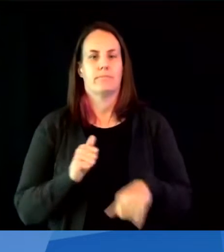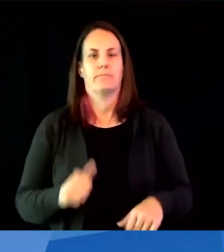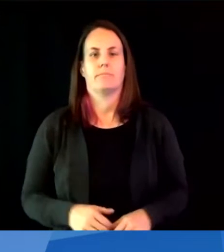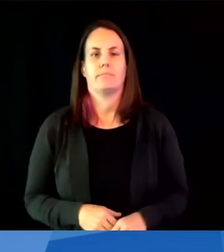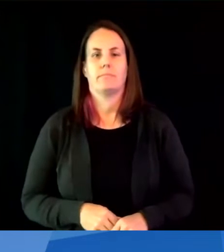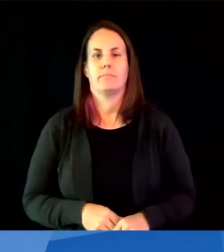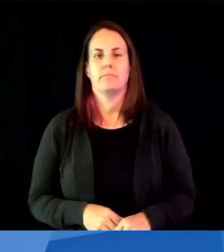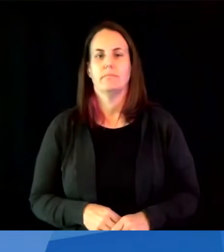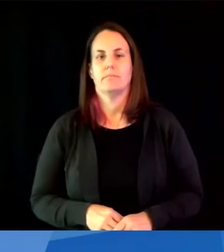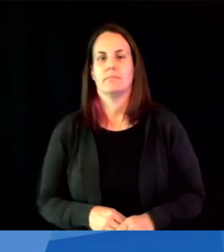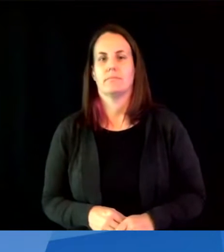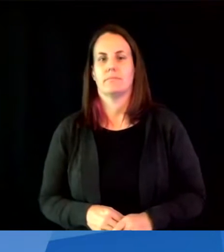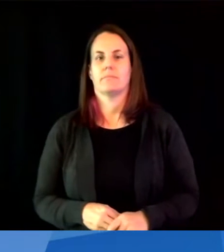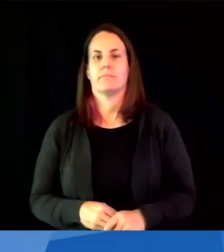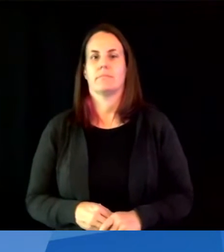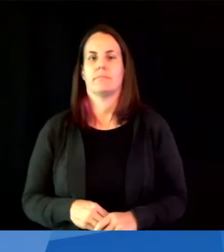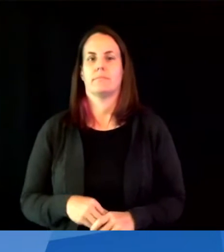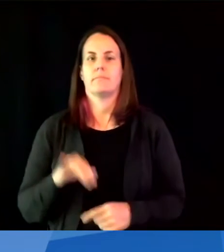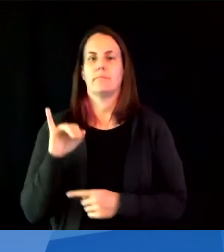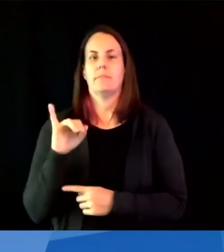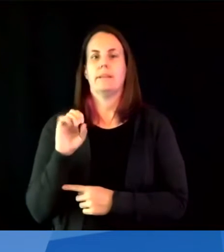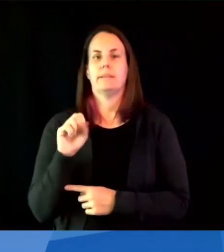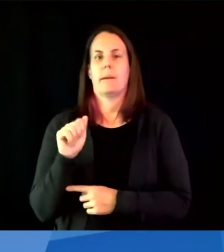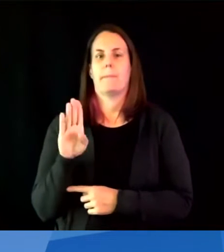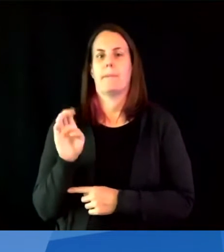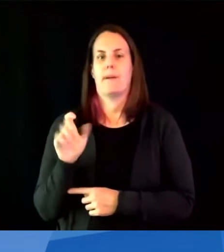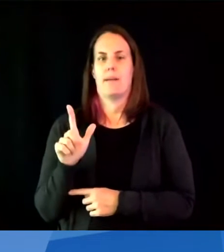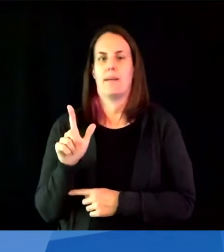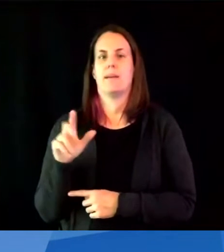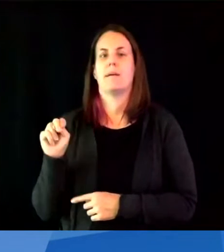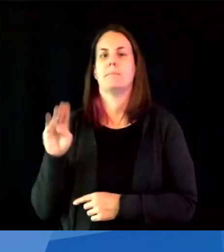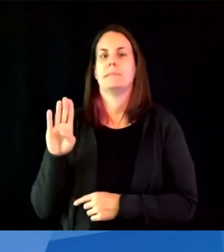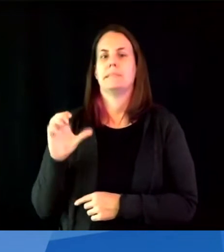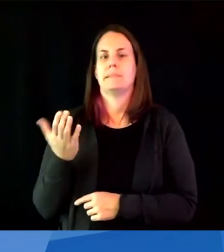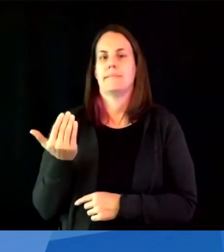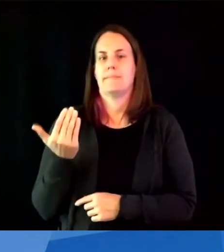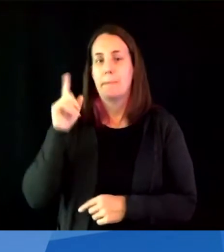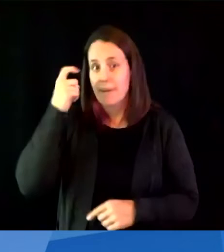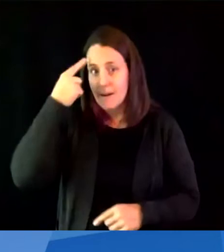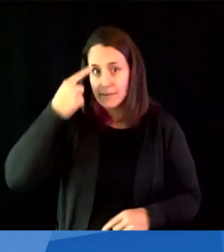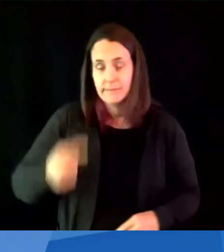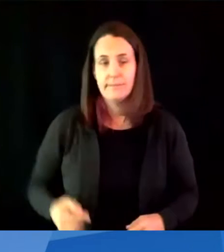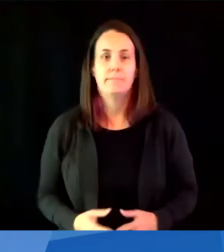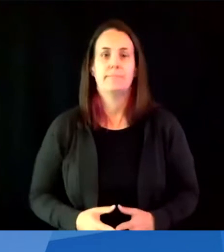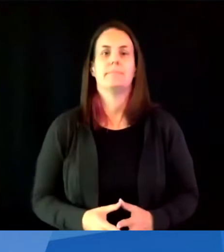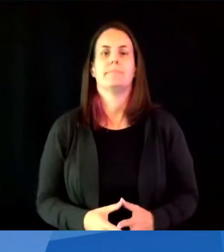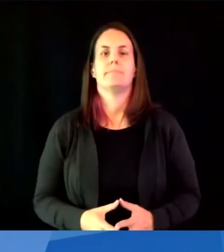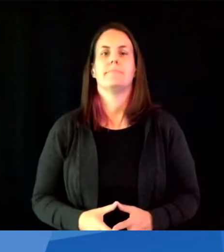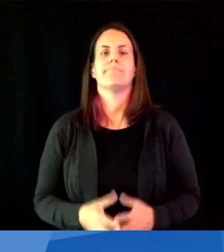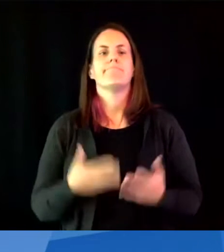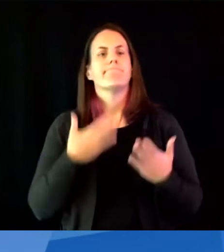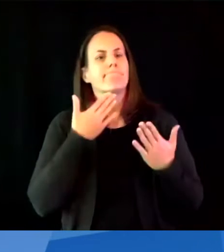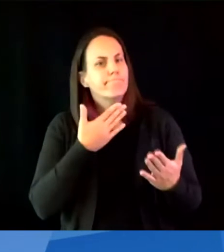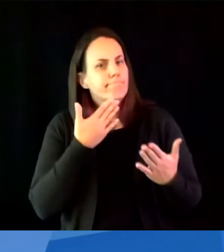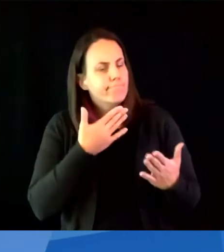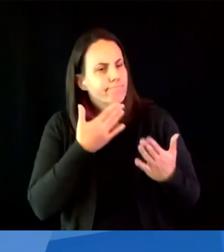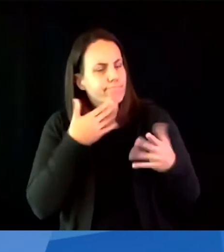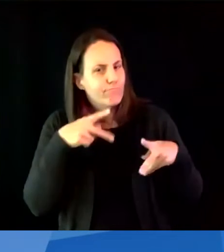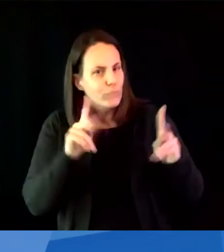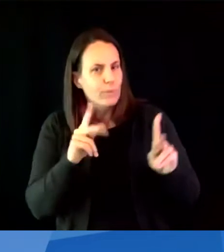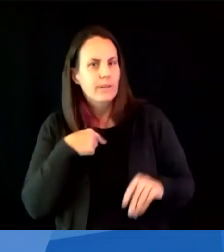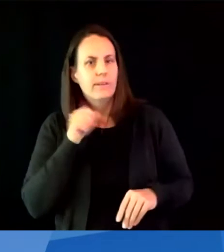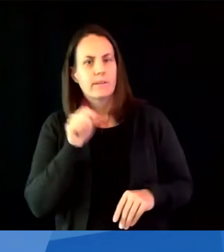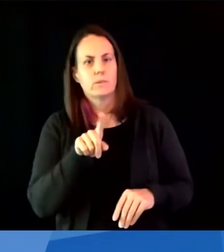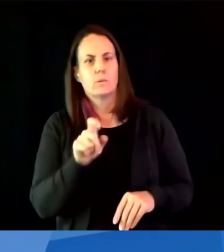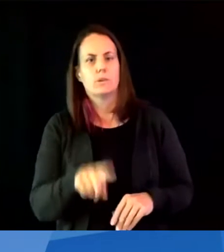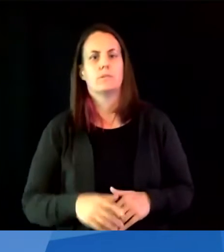Lawrence. Hi, thank you for taking this call and this question. We've touched upon the types of patients, the low acuity patients who will